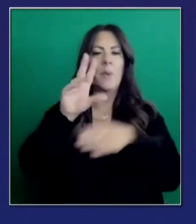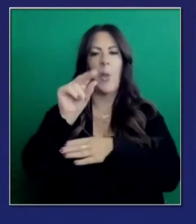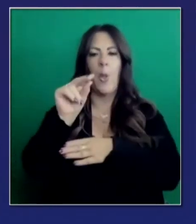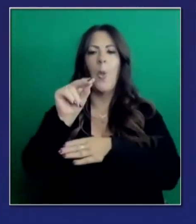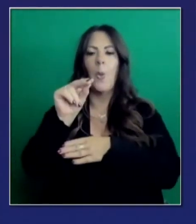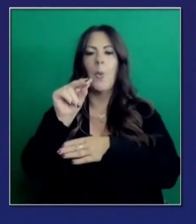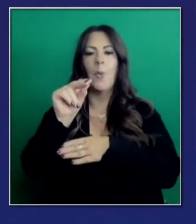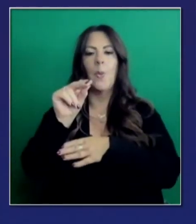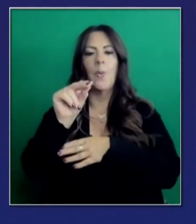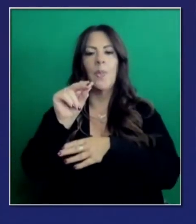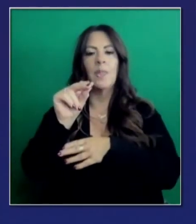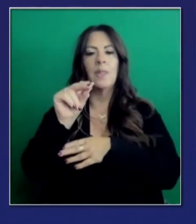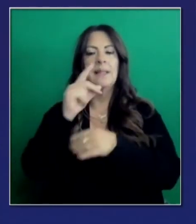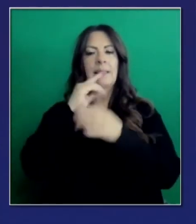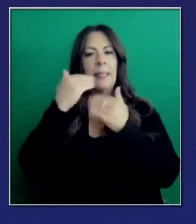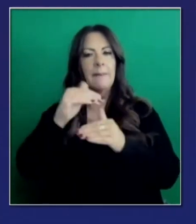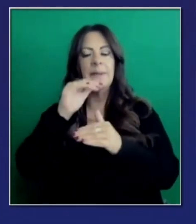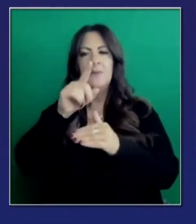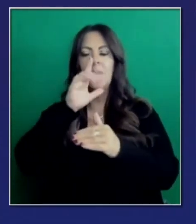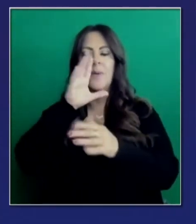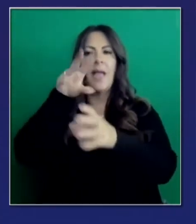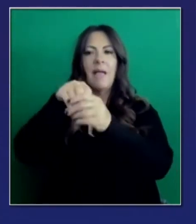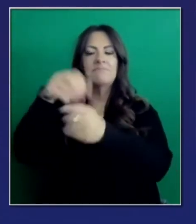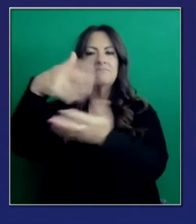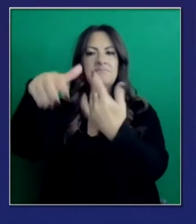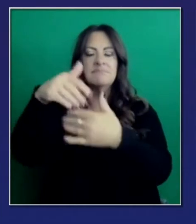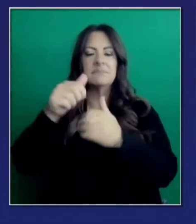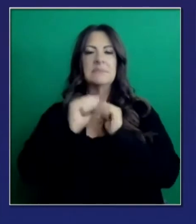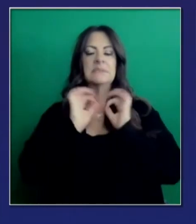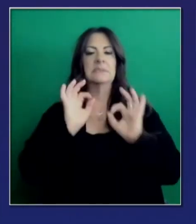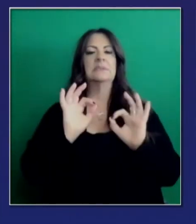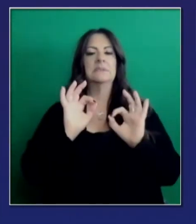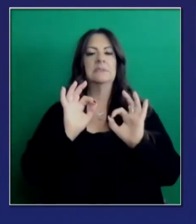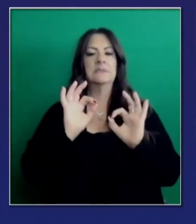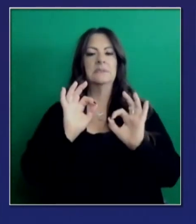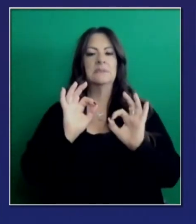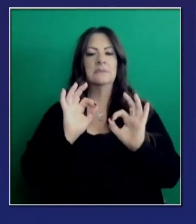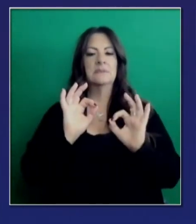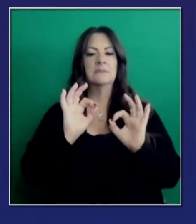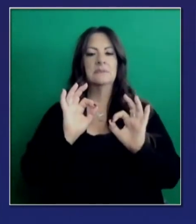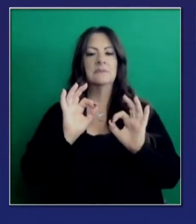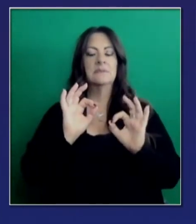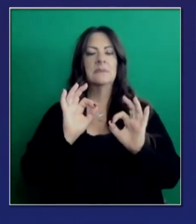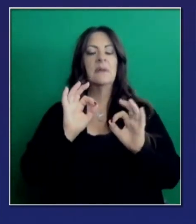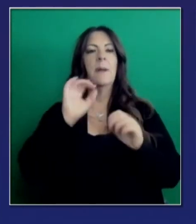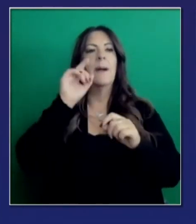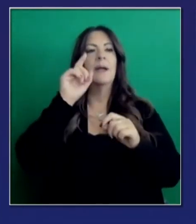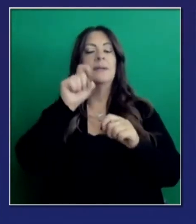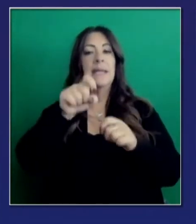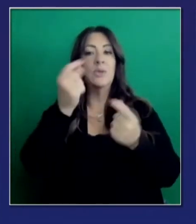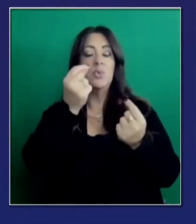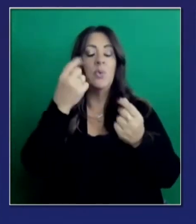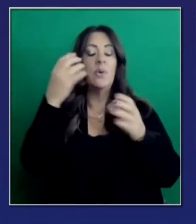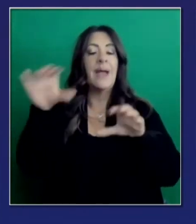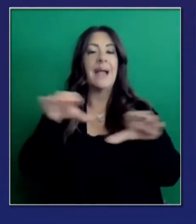well understood. And if, again, need to be reminded of the details around those, go to that